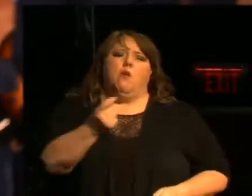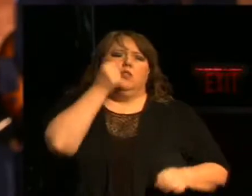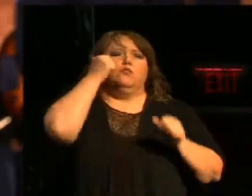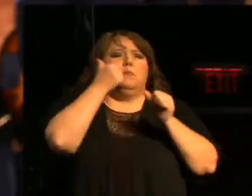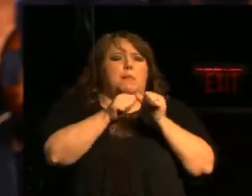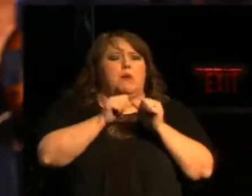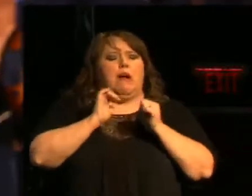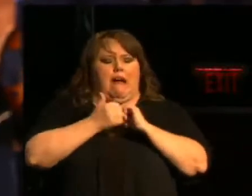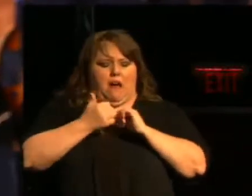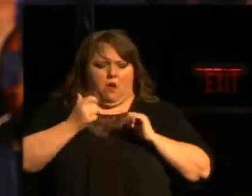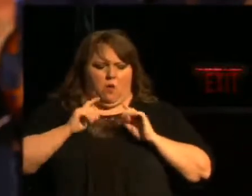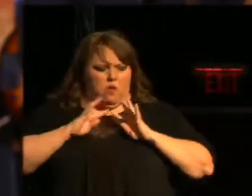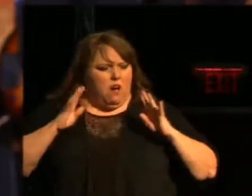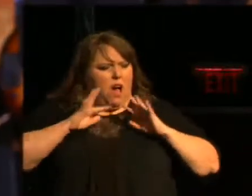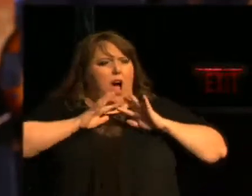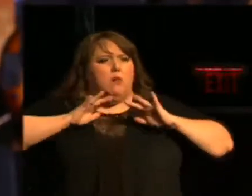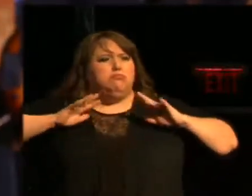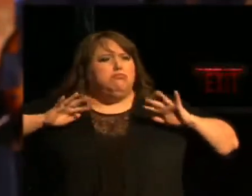chariot,